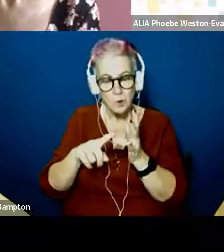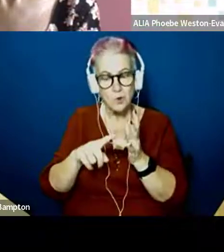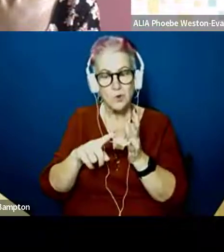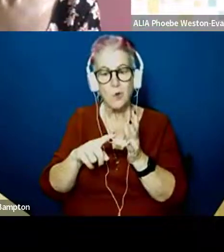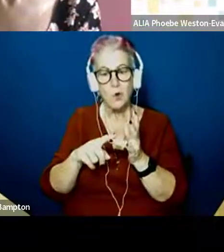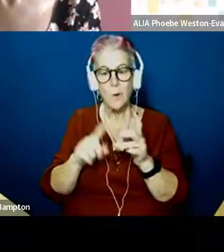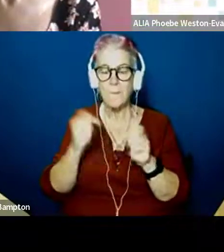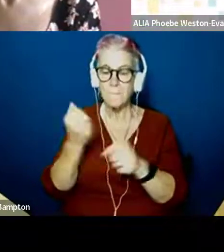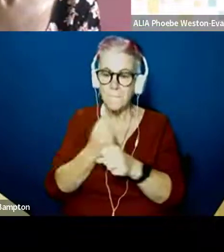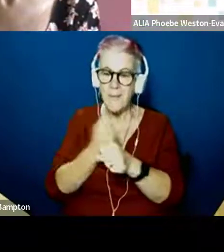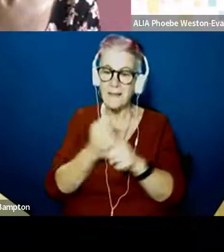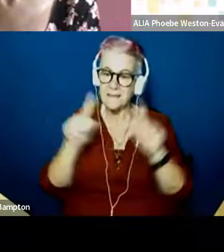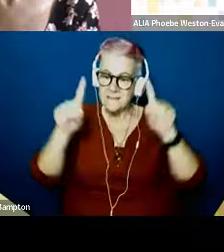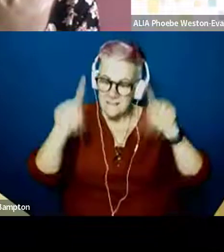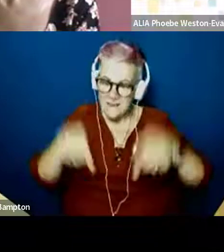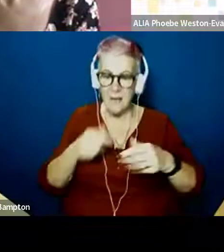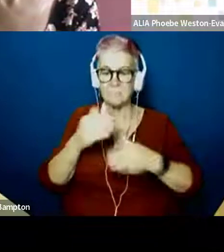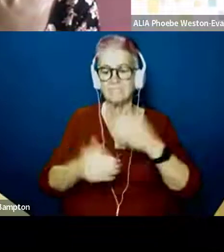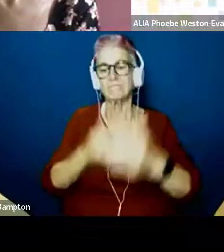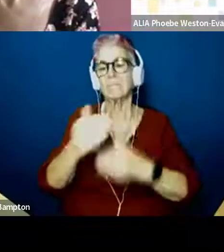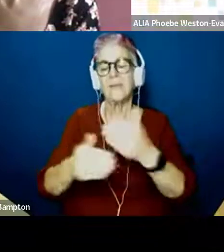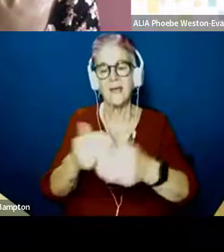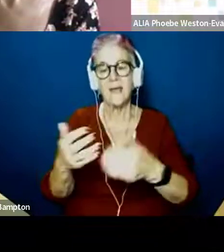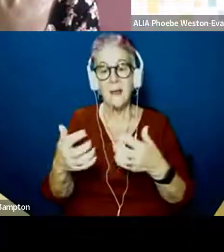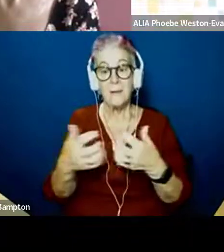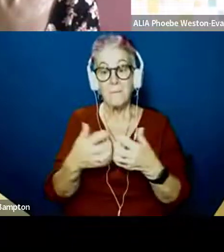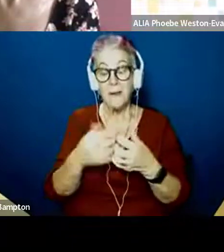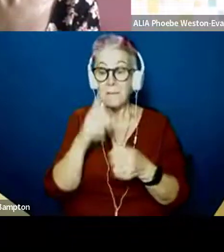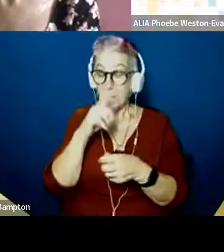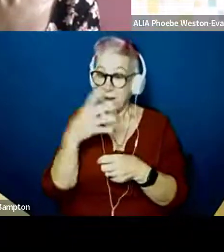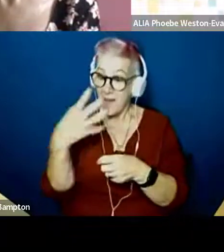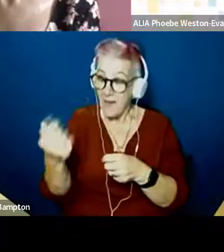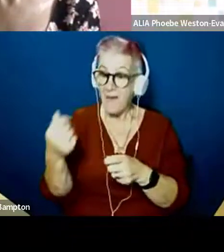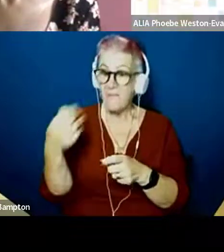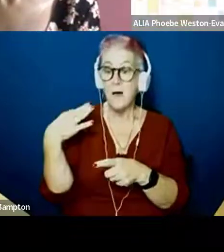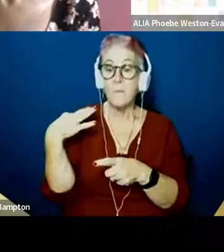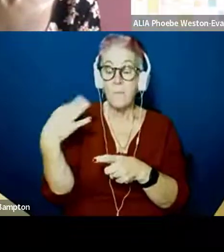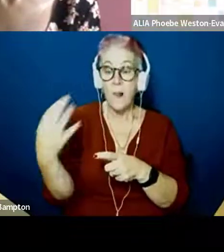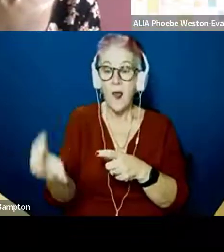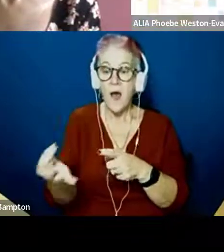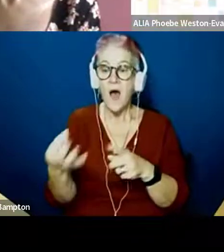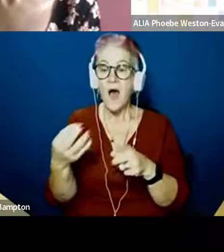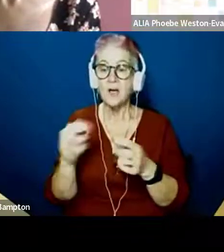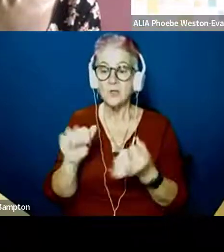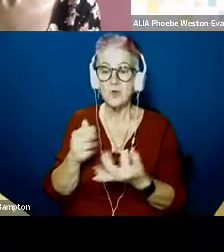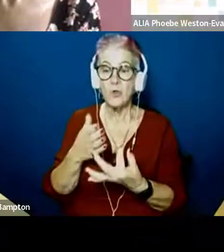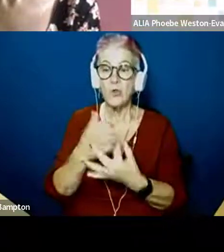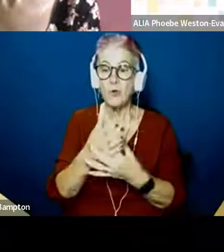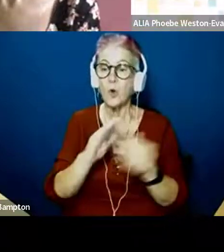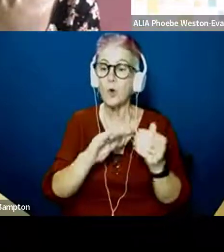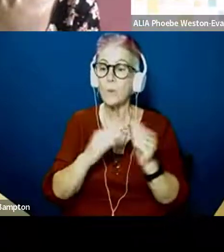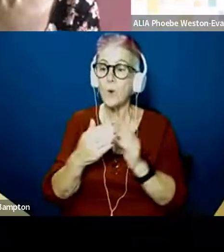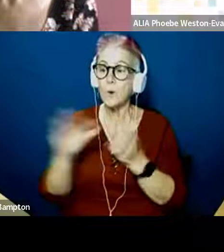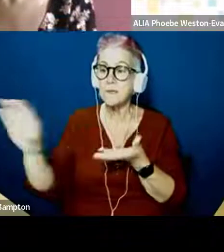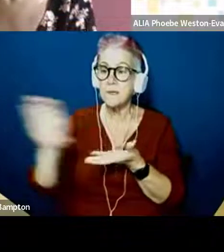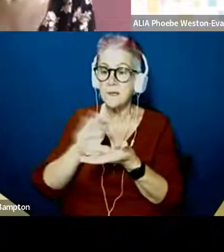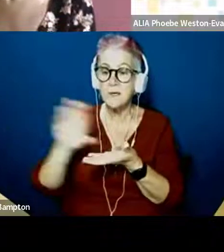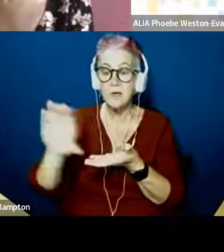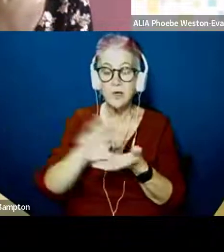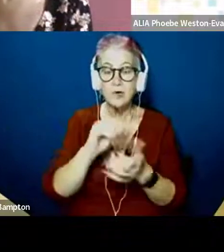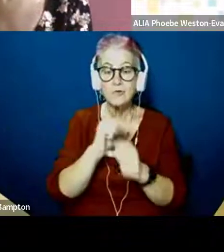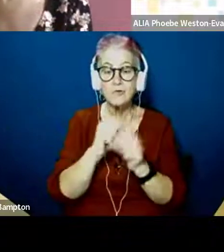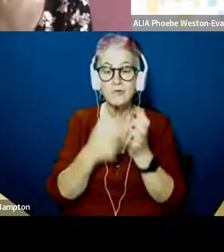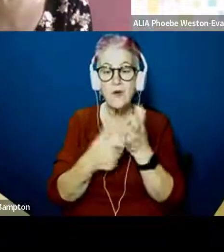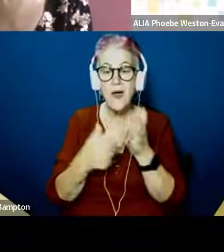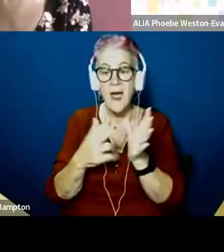into action. And I know many people have applied for through the community grants for money to